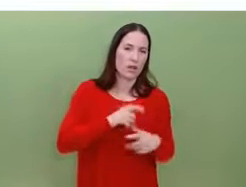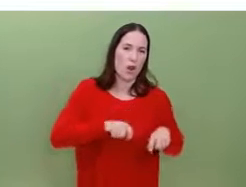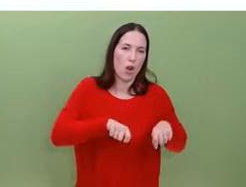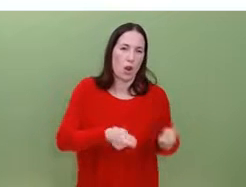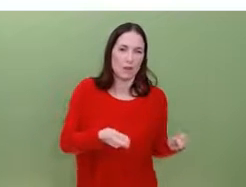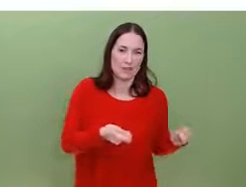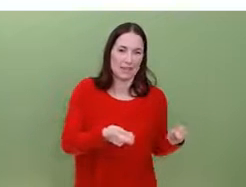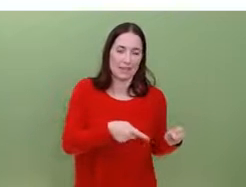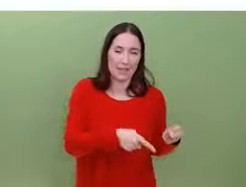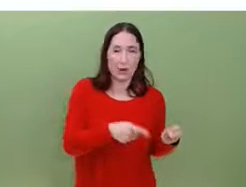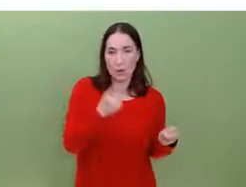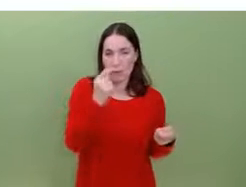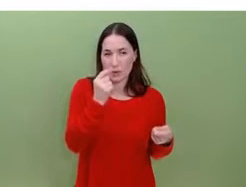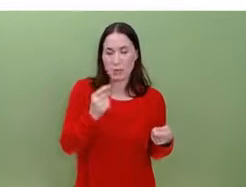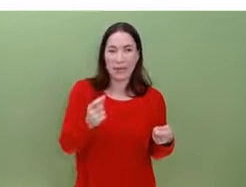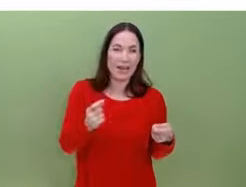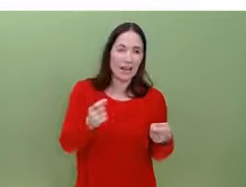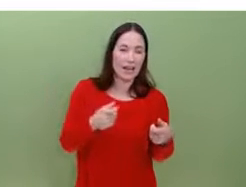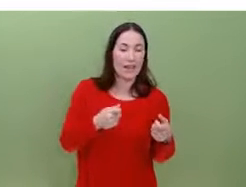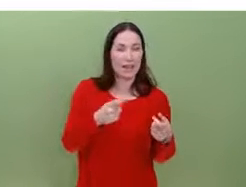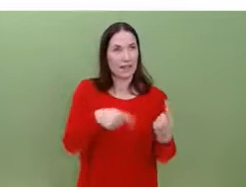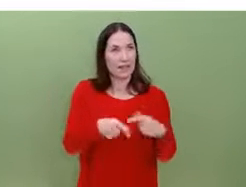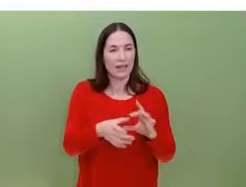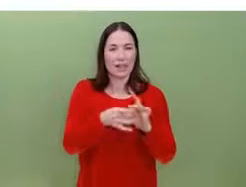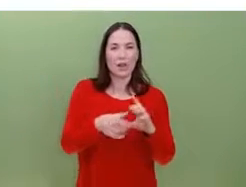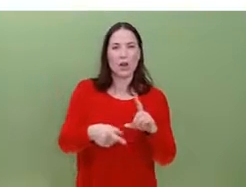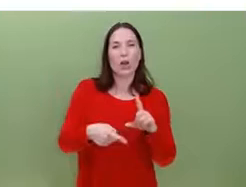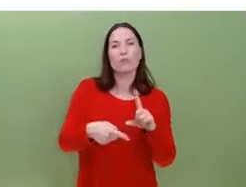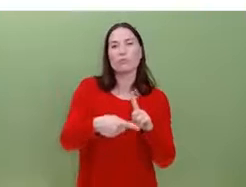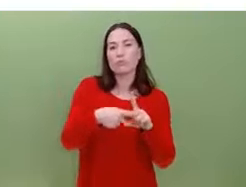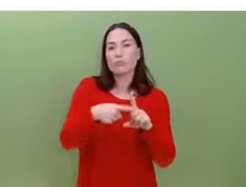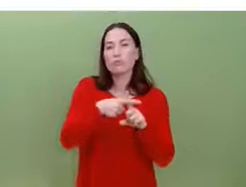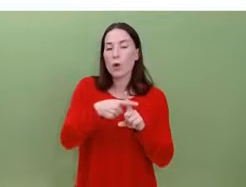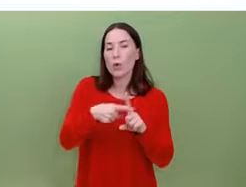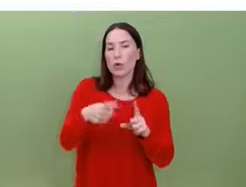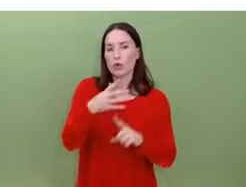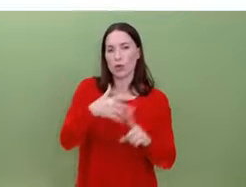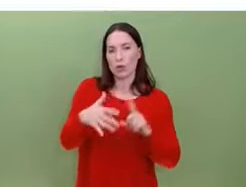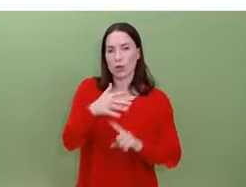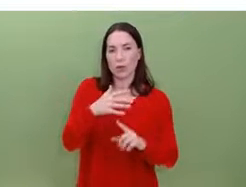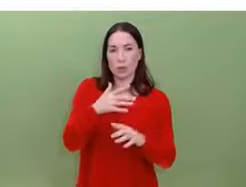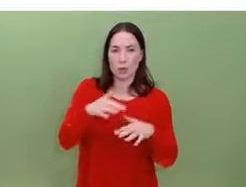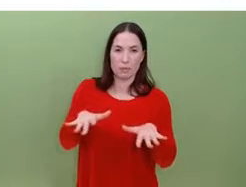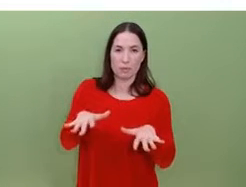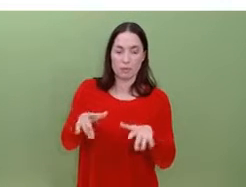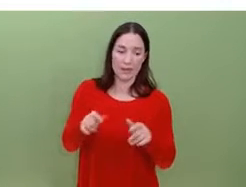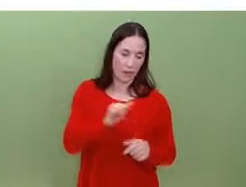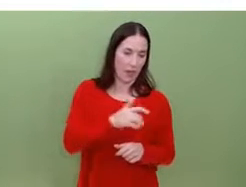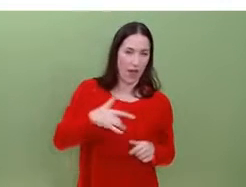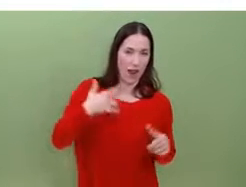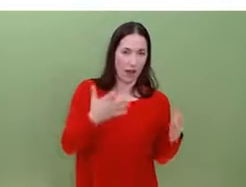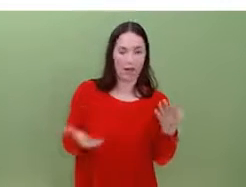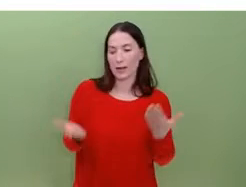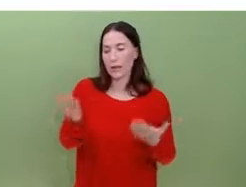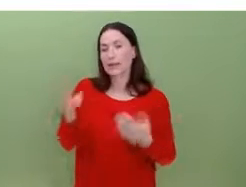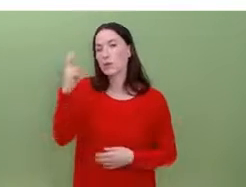the lack of the pro-social aspects of social media in their lives compared to the older